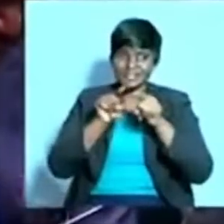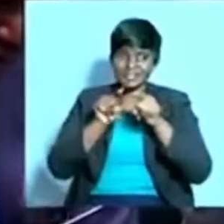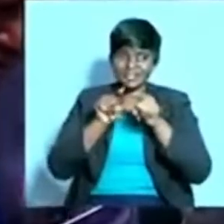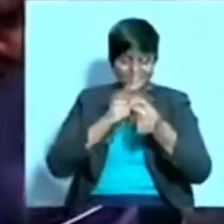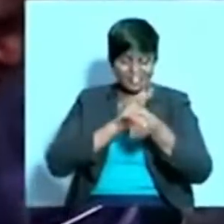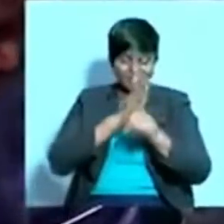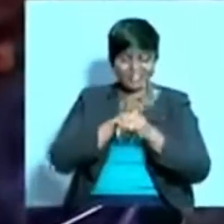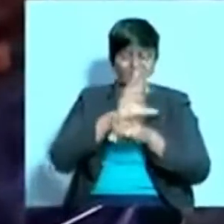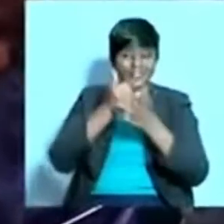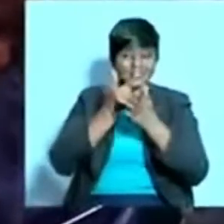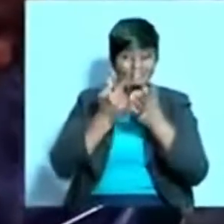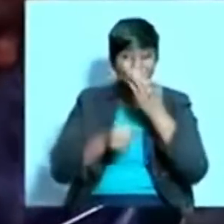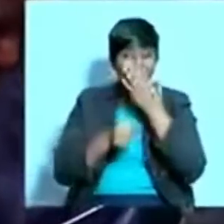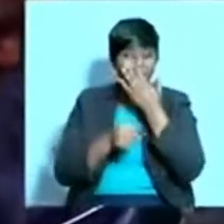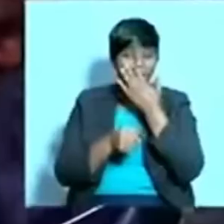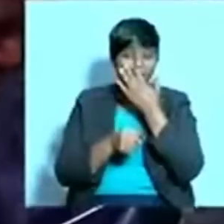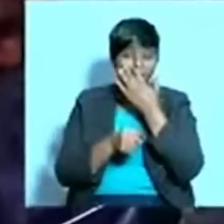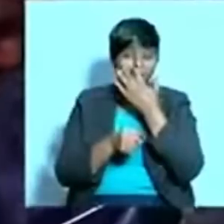following